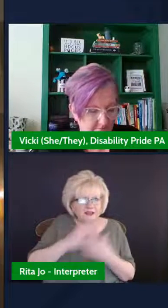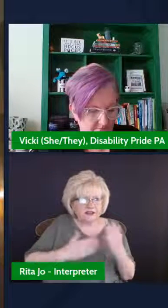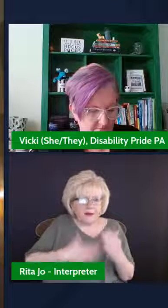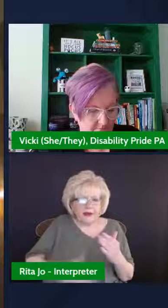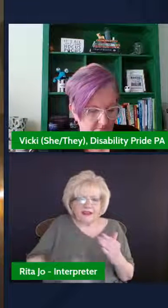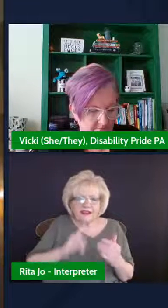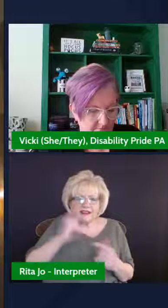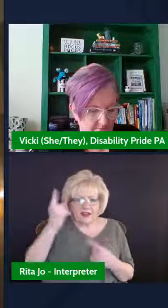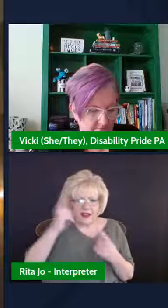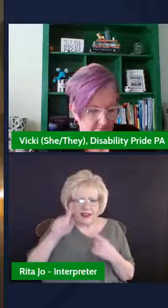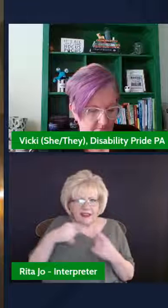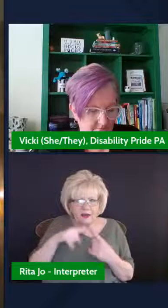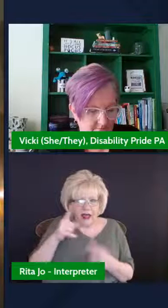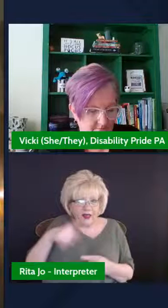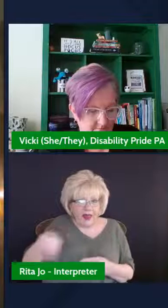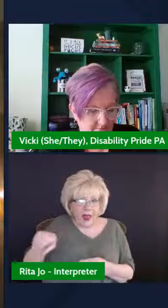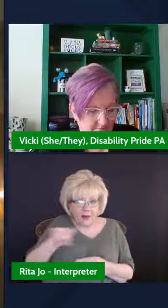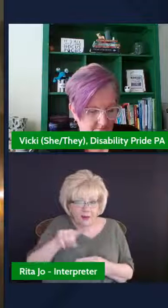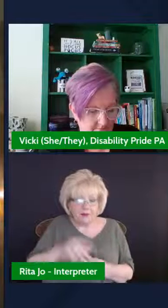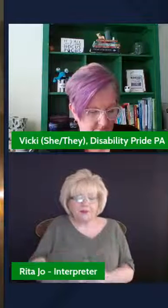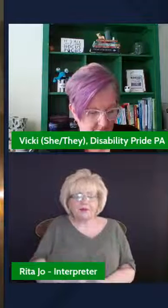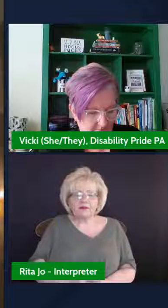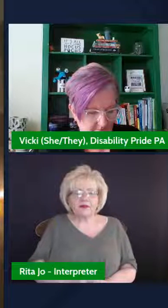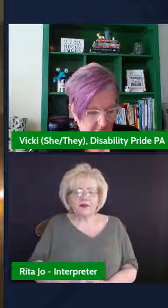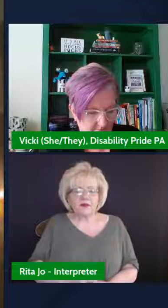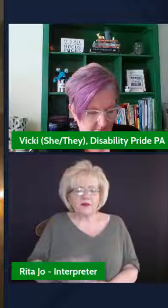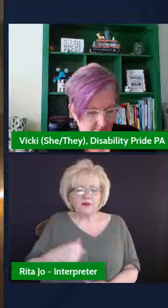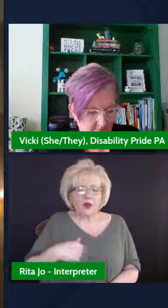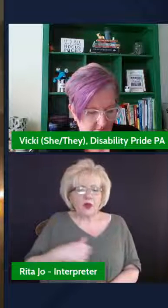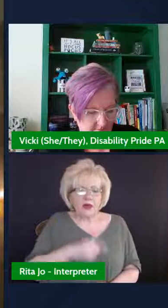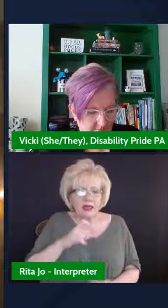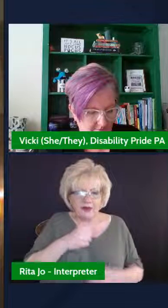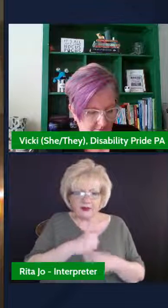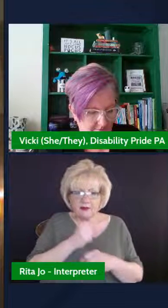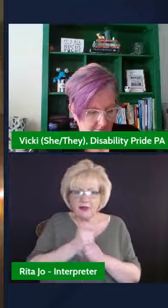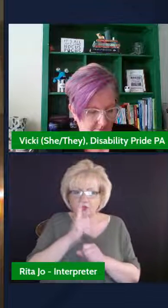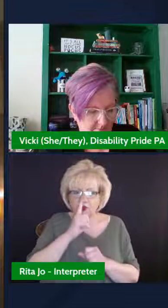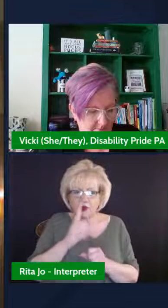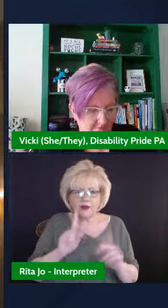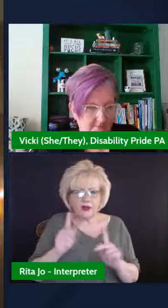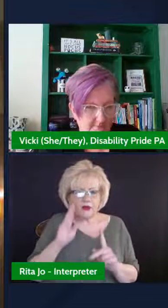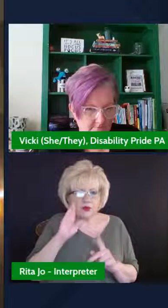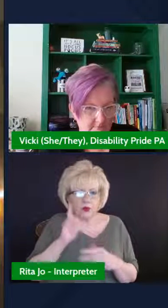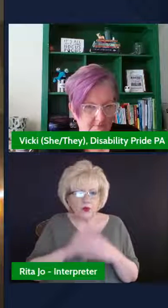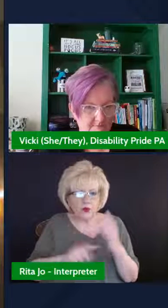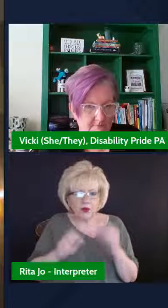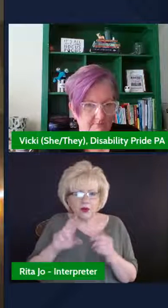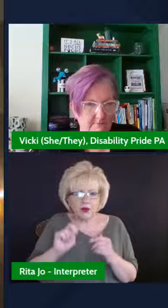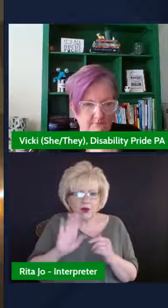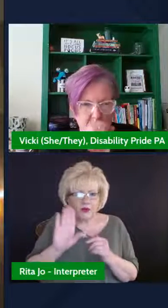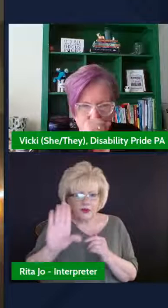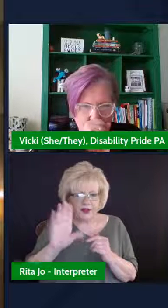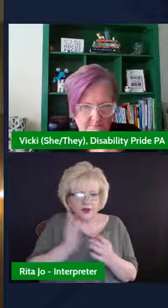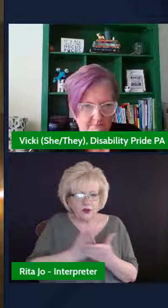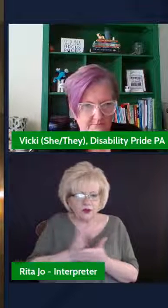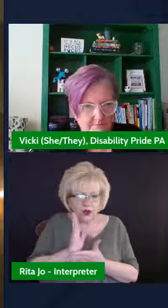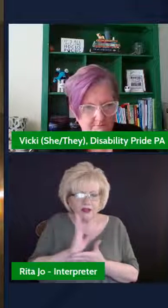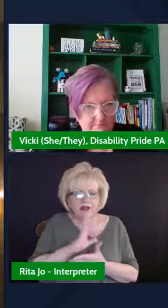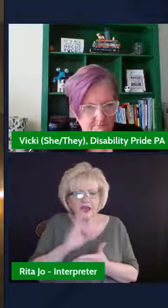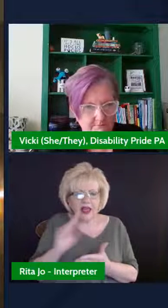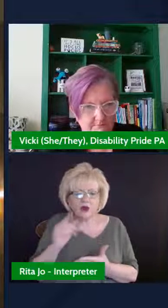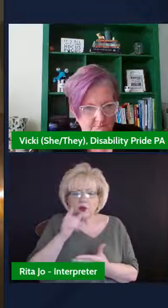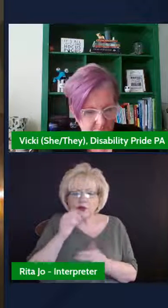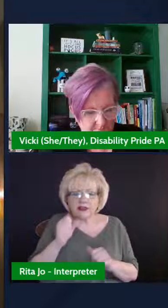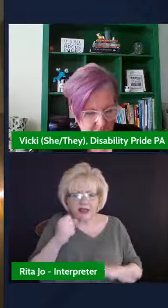think again, we have to make sure that people know what their rights are and know who can advocate on their